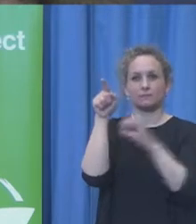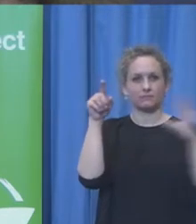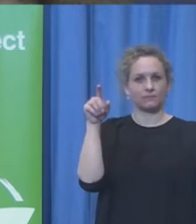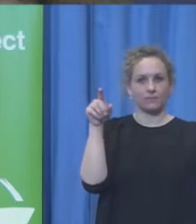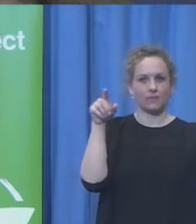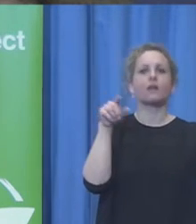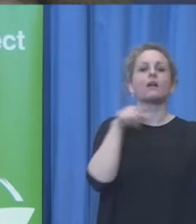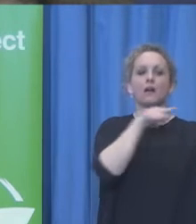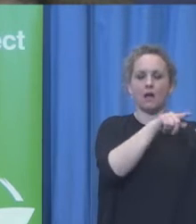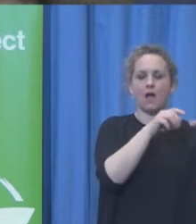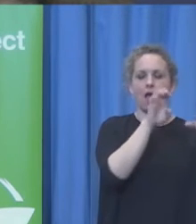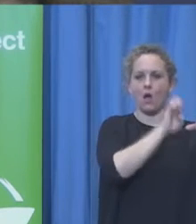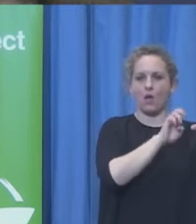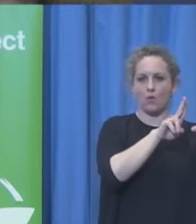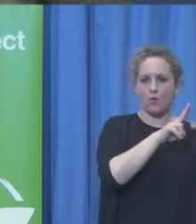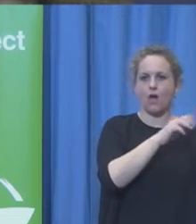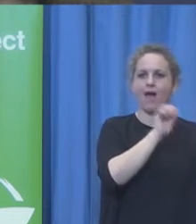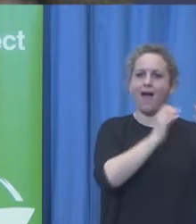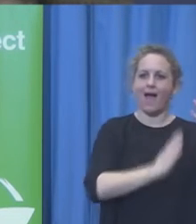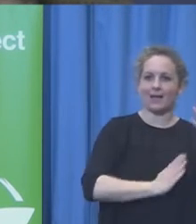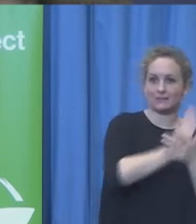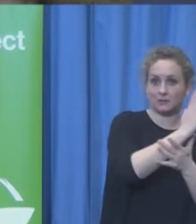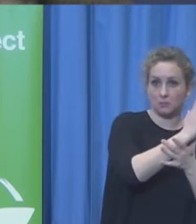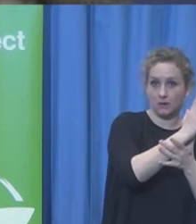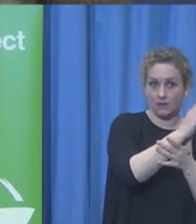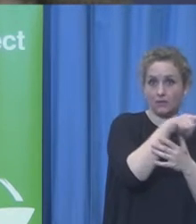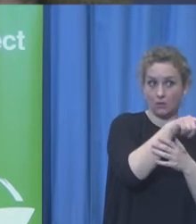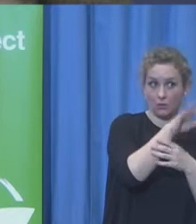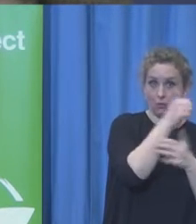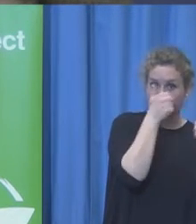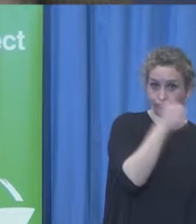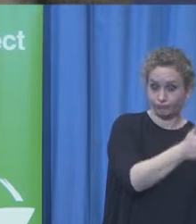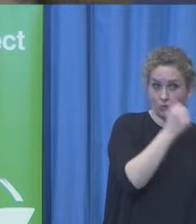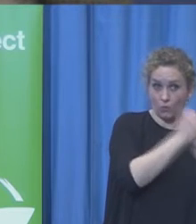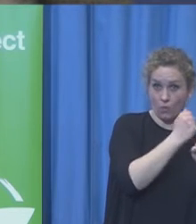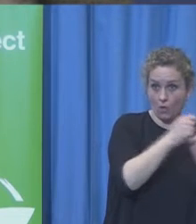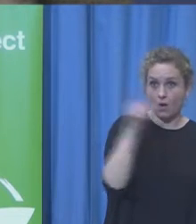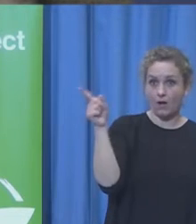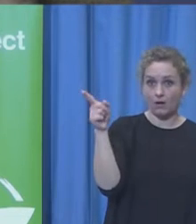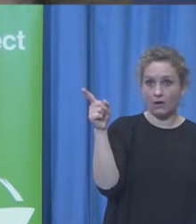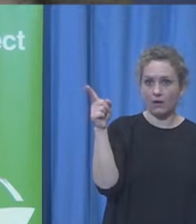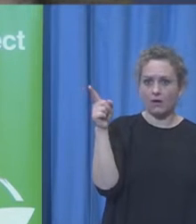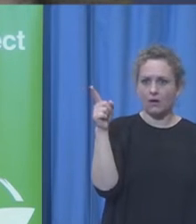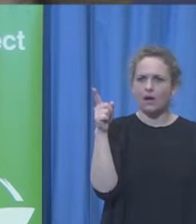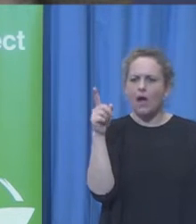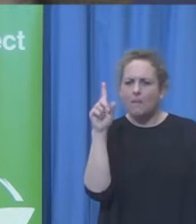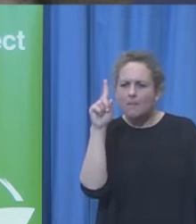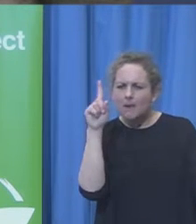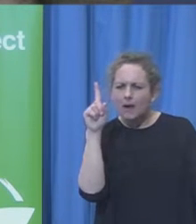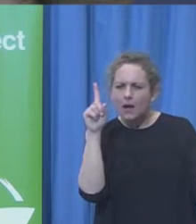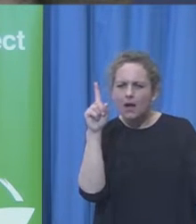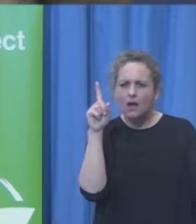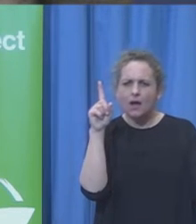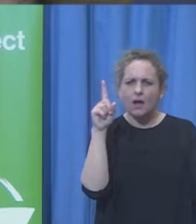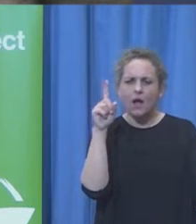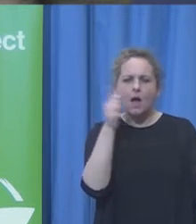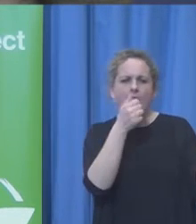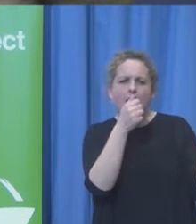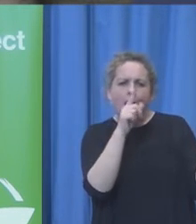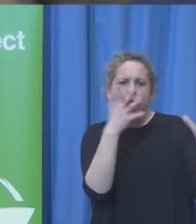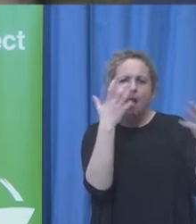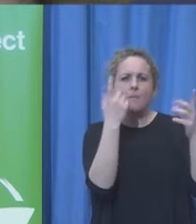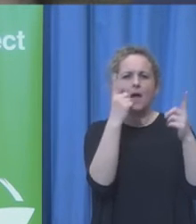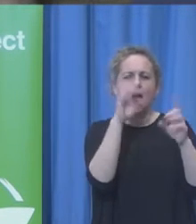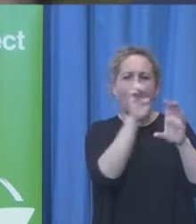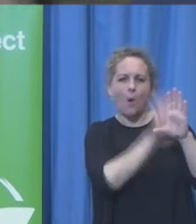is outstanding work, but at this stage it's blocked by some member states and by employers. So my question to